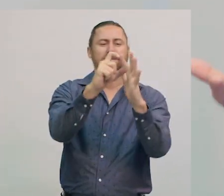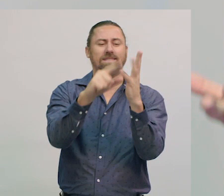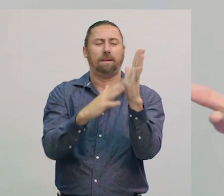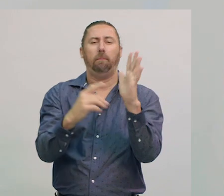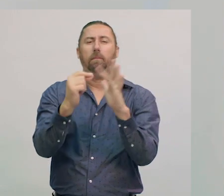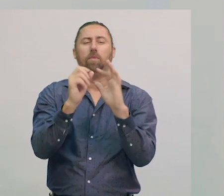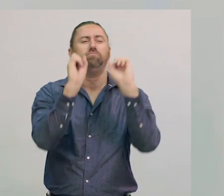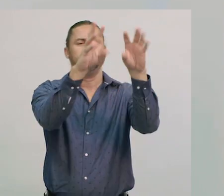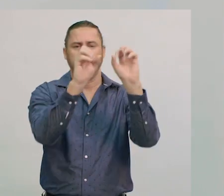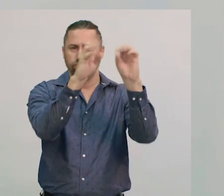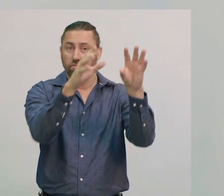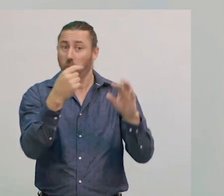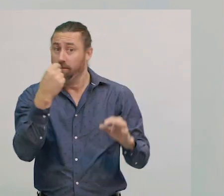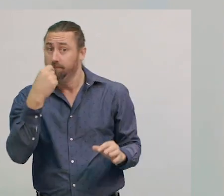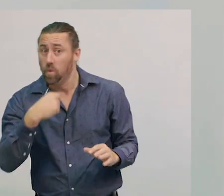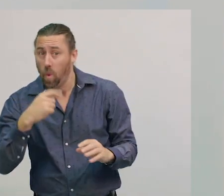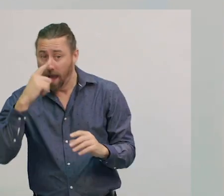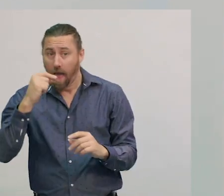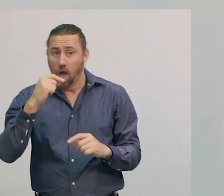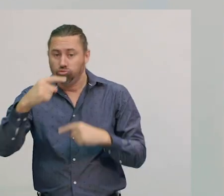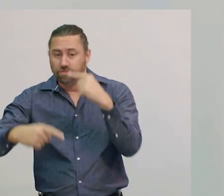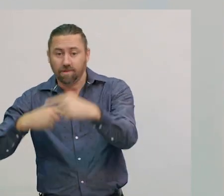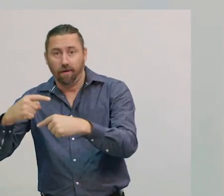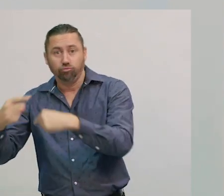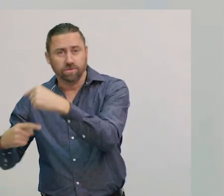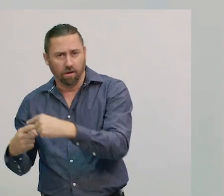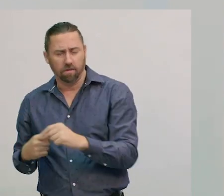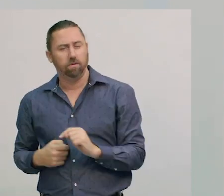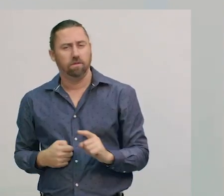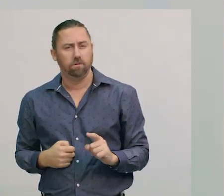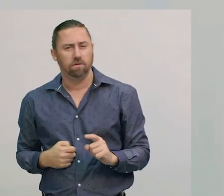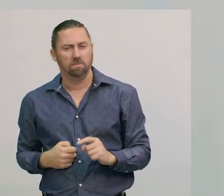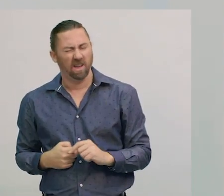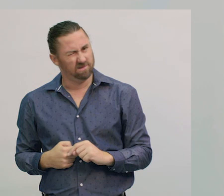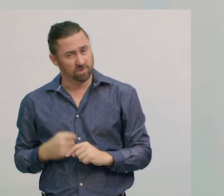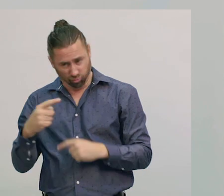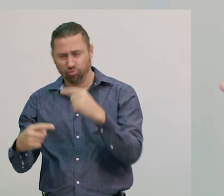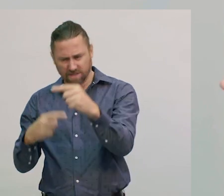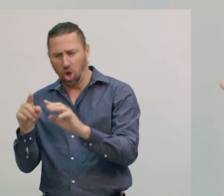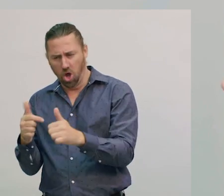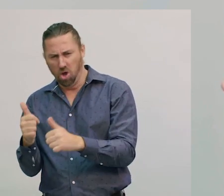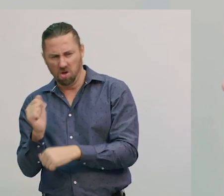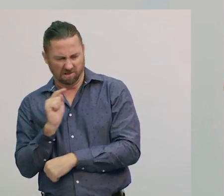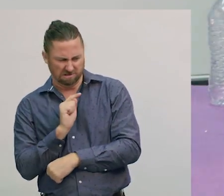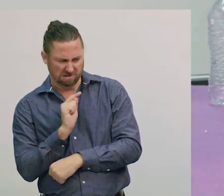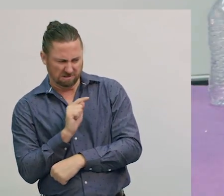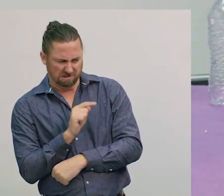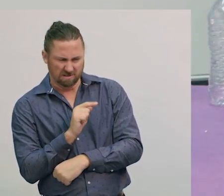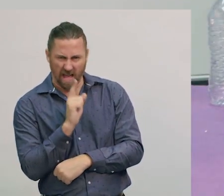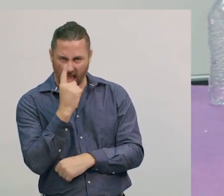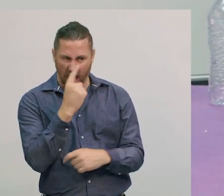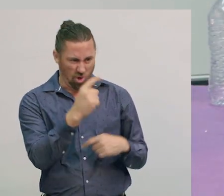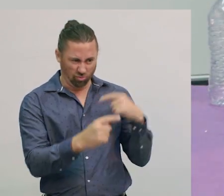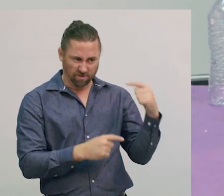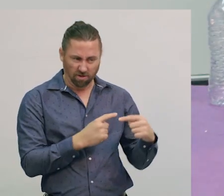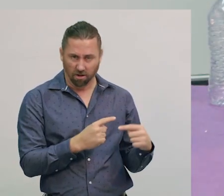where some of it is recycled. Have you ever wondered what happens to the rubbish that can't be recycled? Could we